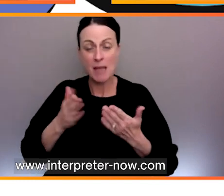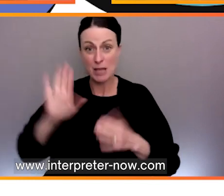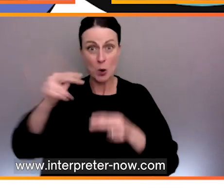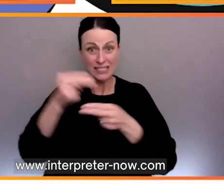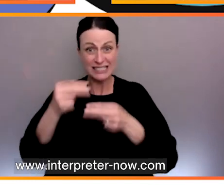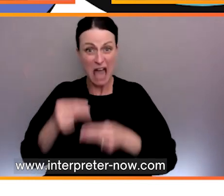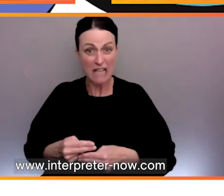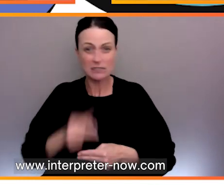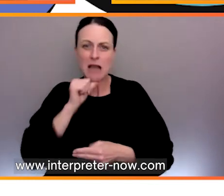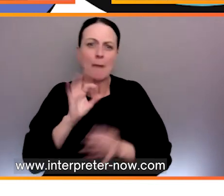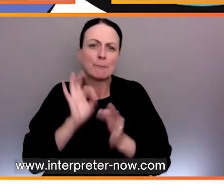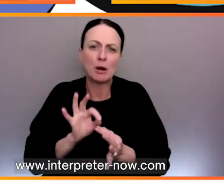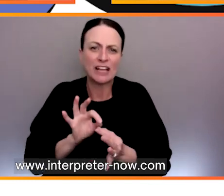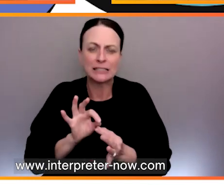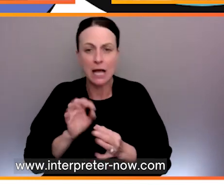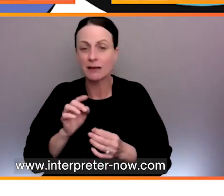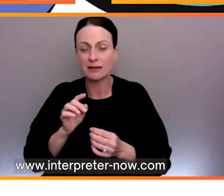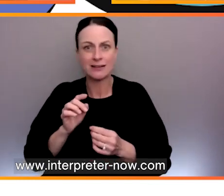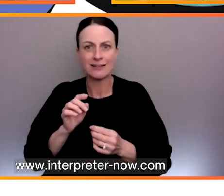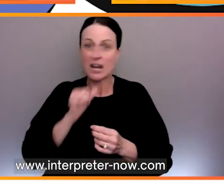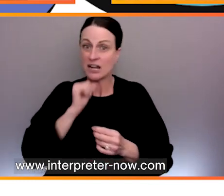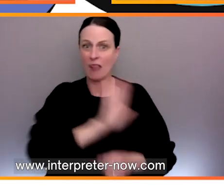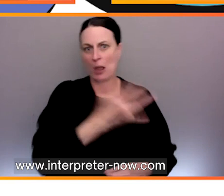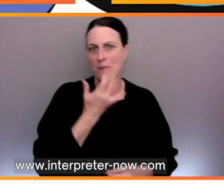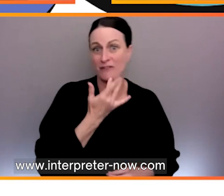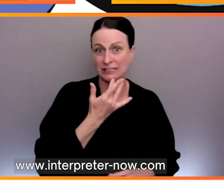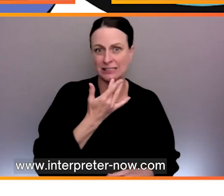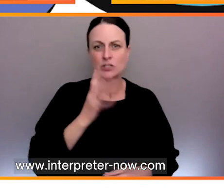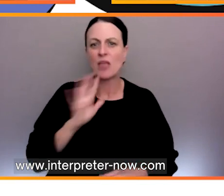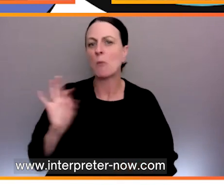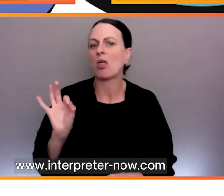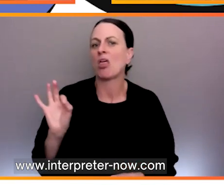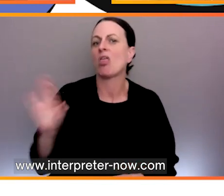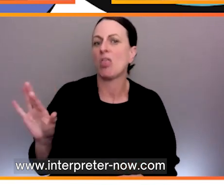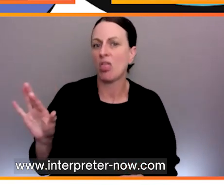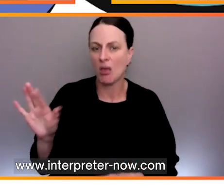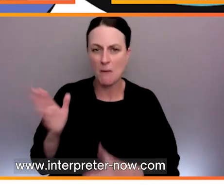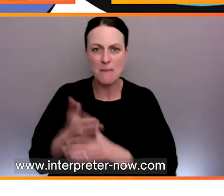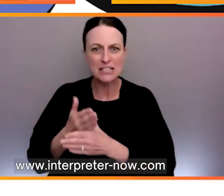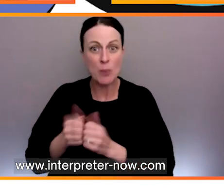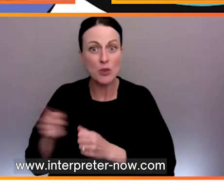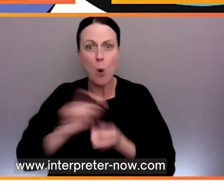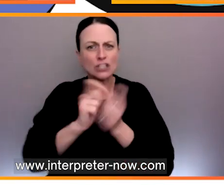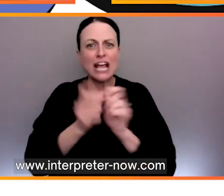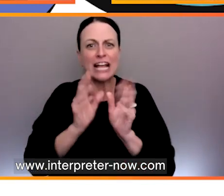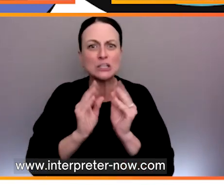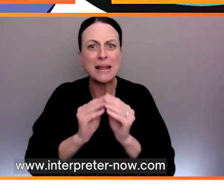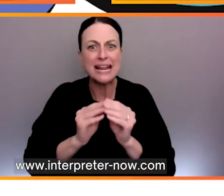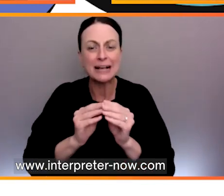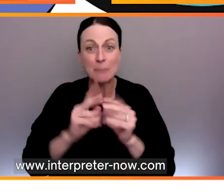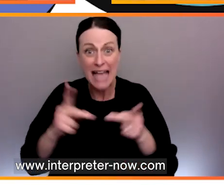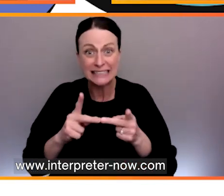overt is, they are first team all you in public. Oh my God, you are the